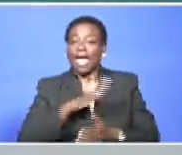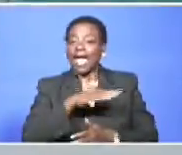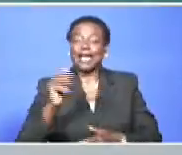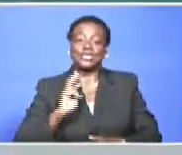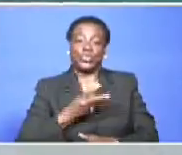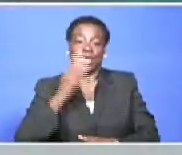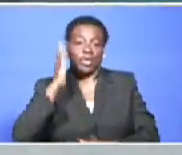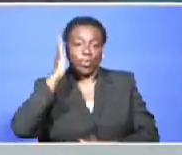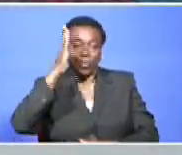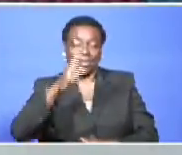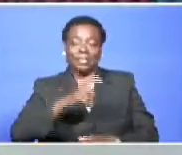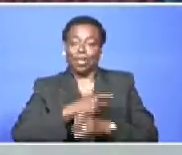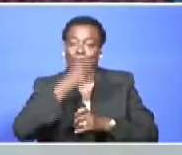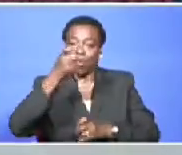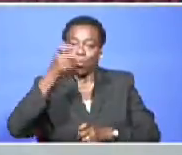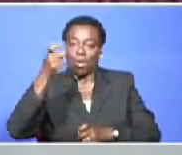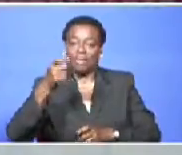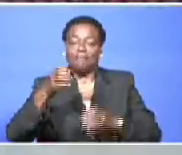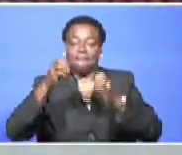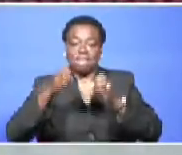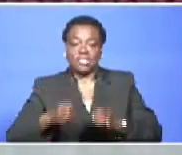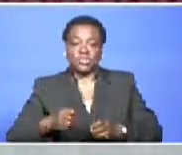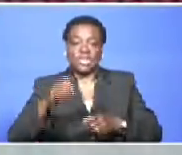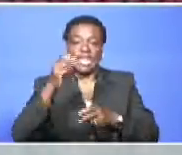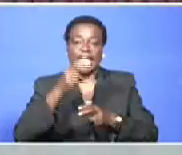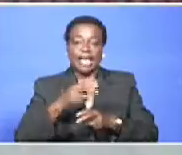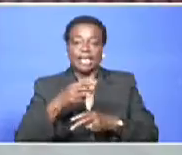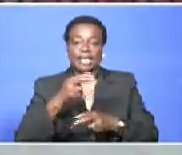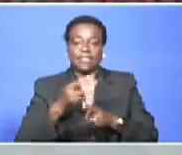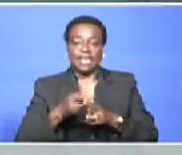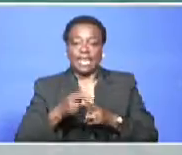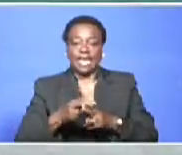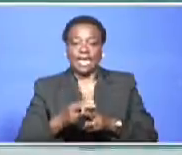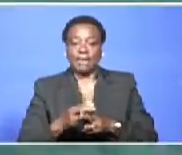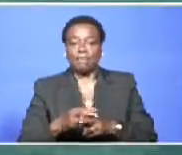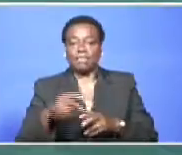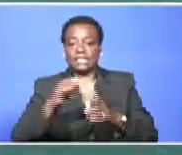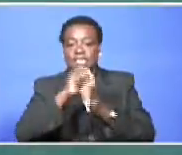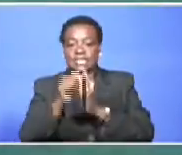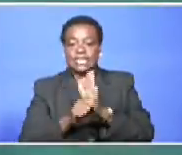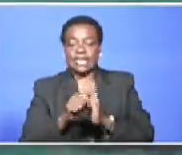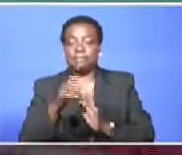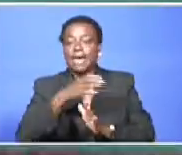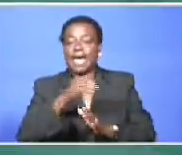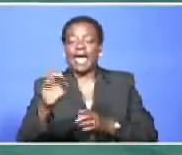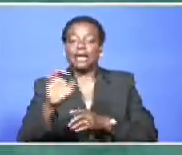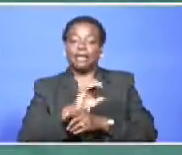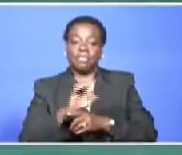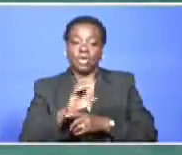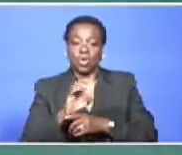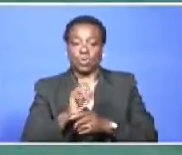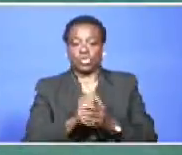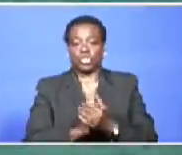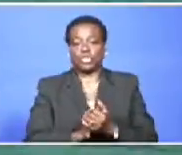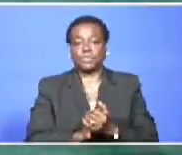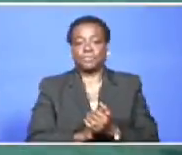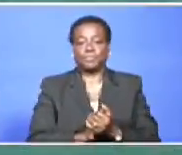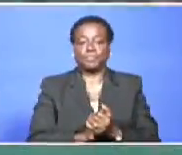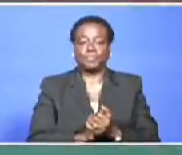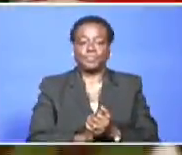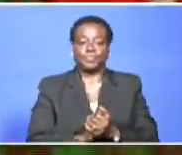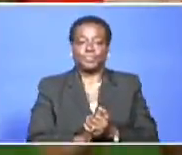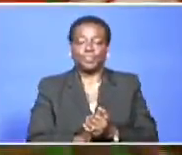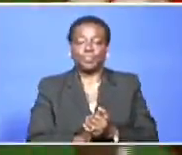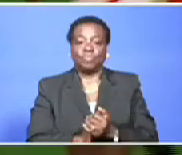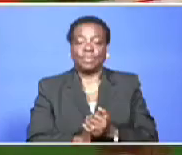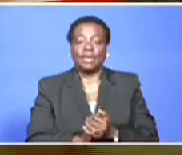revealed that they will officially name the team and coach with the next 24 hours, so stay tuned with ZNS Total Sports to stay updated on that